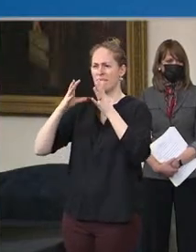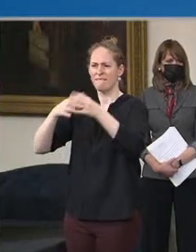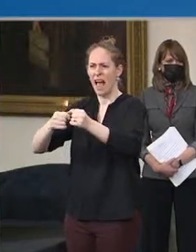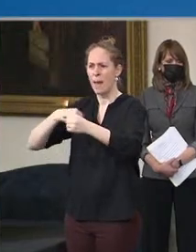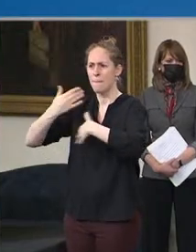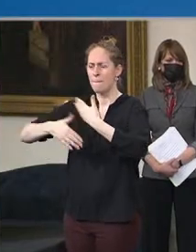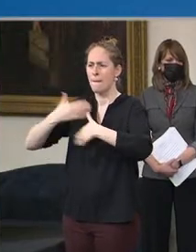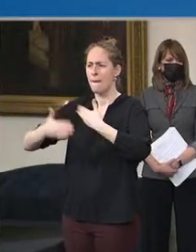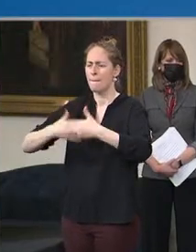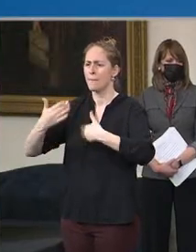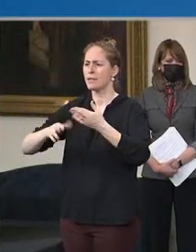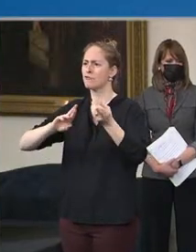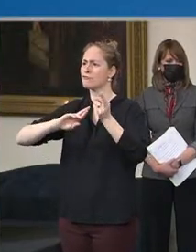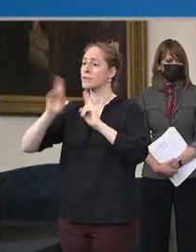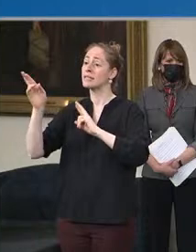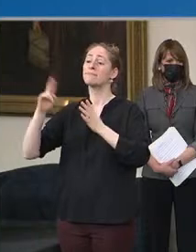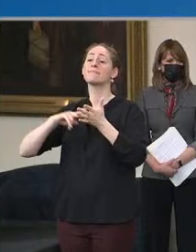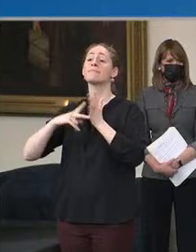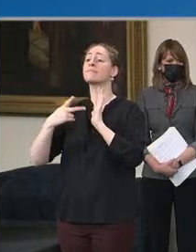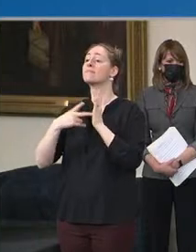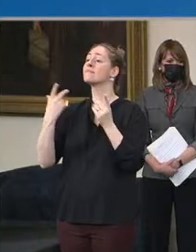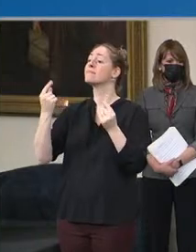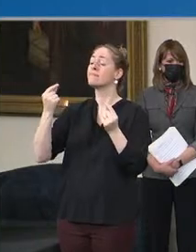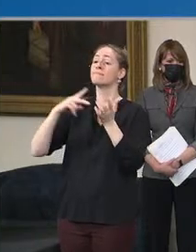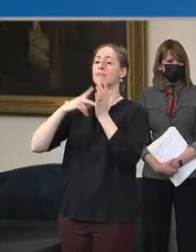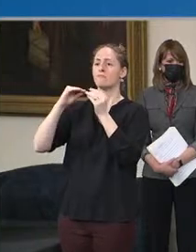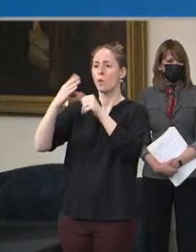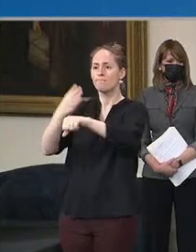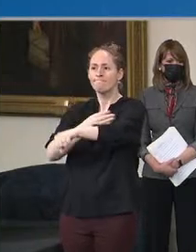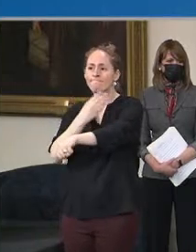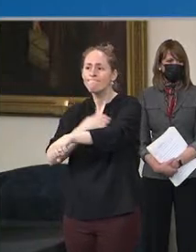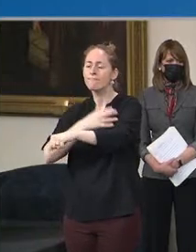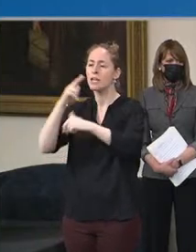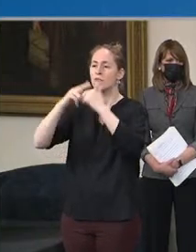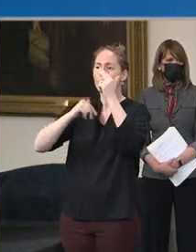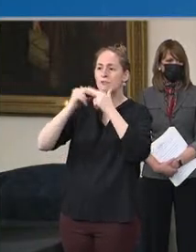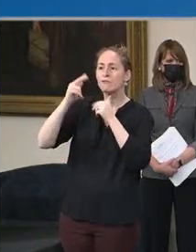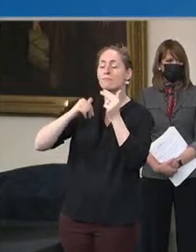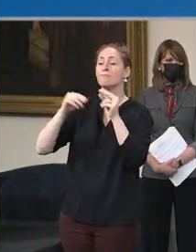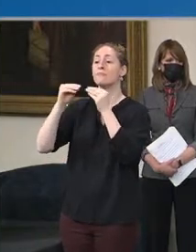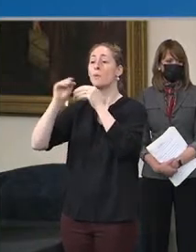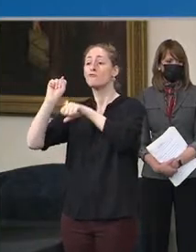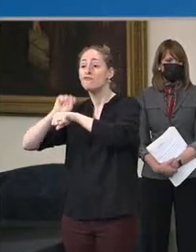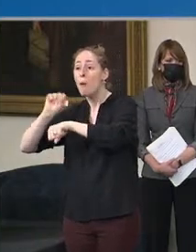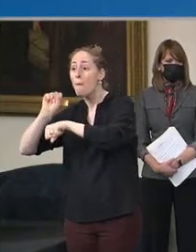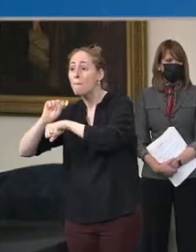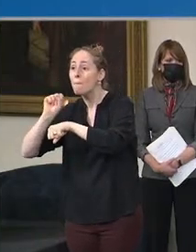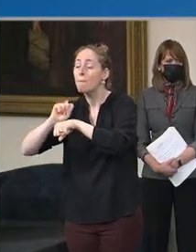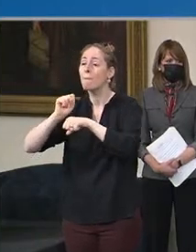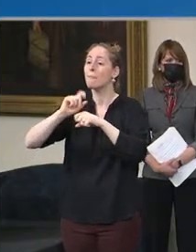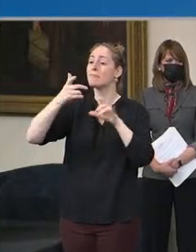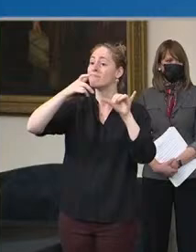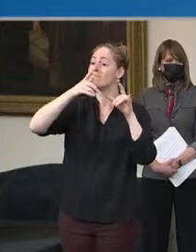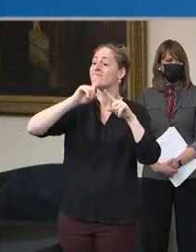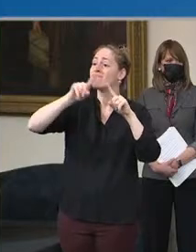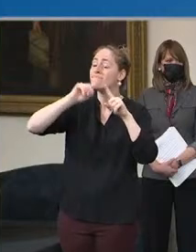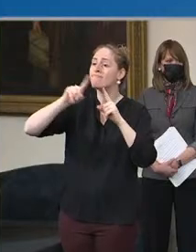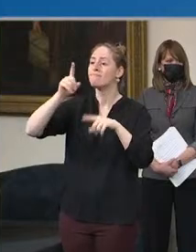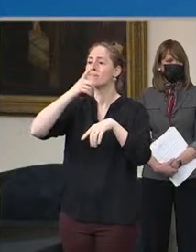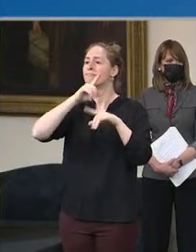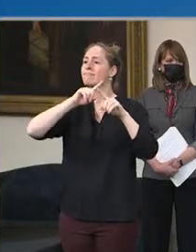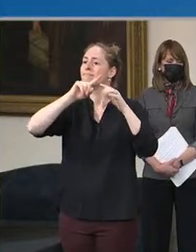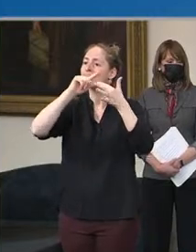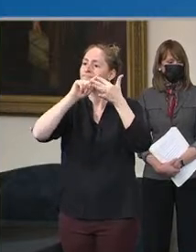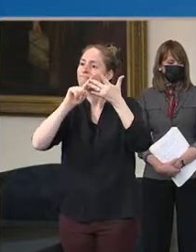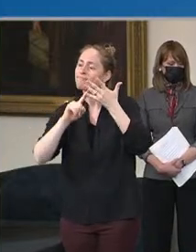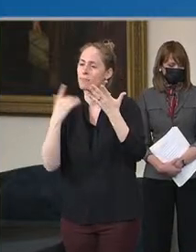lead to? More construction jobs, more engineering and design, and work for Maryland